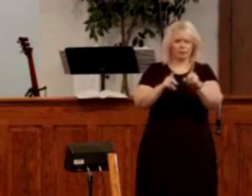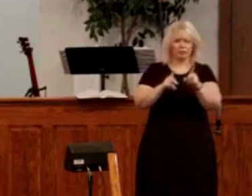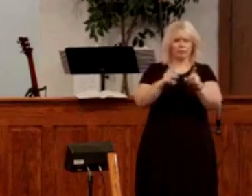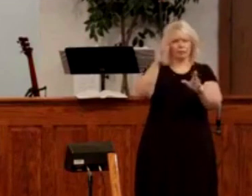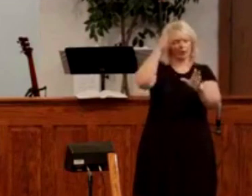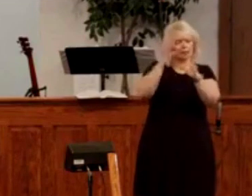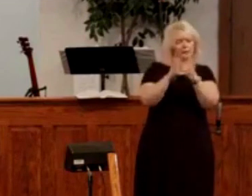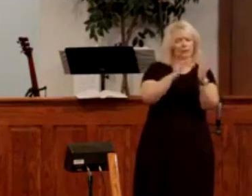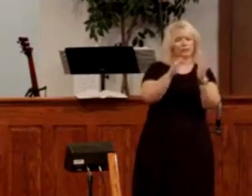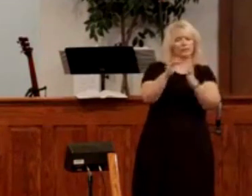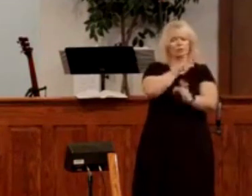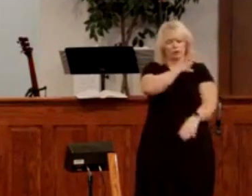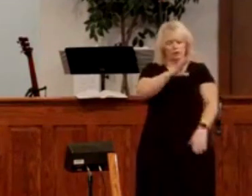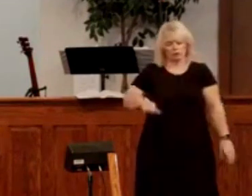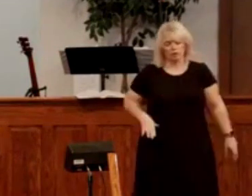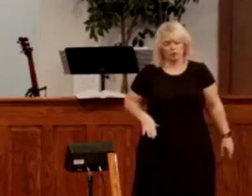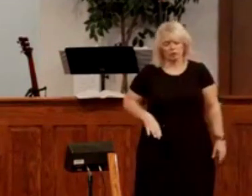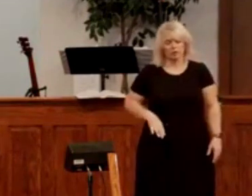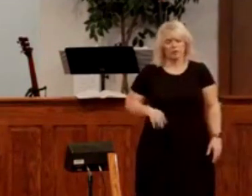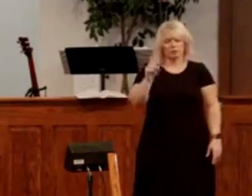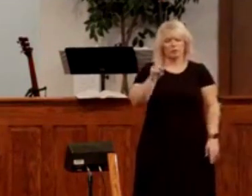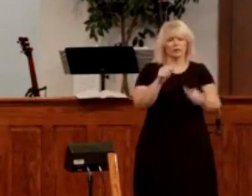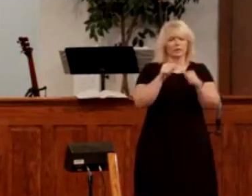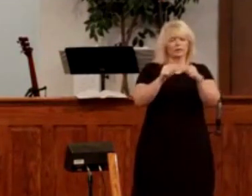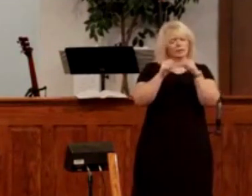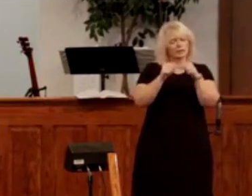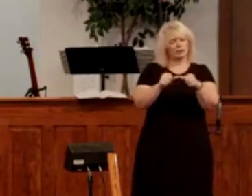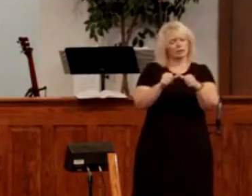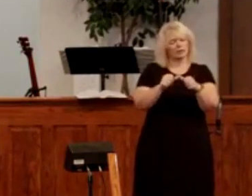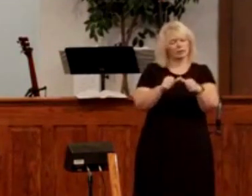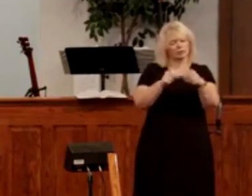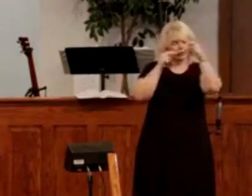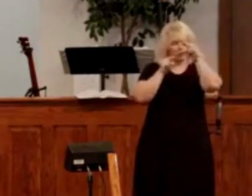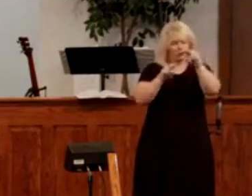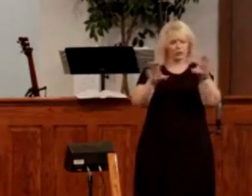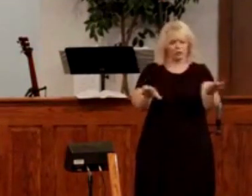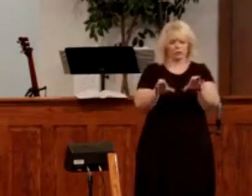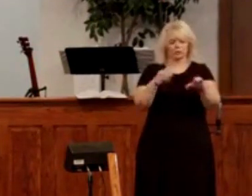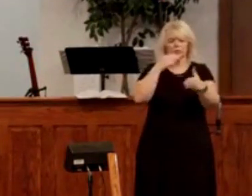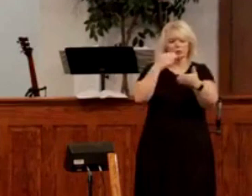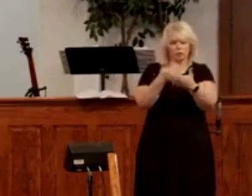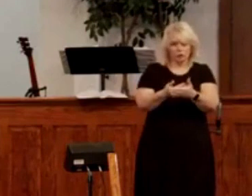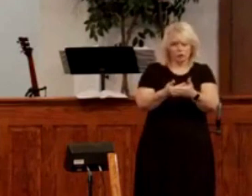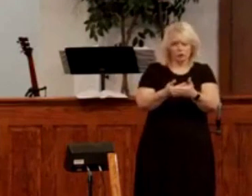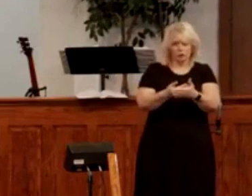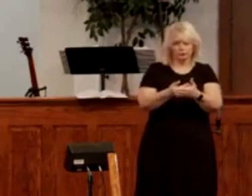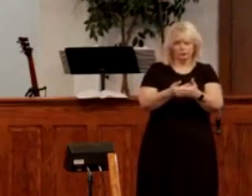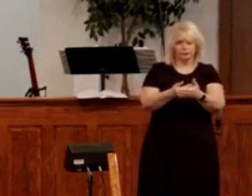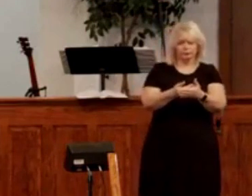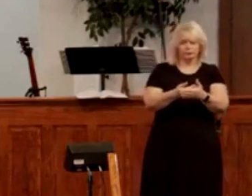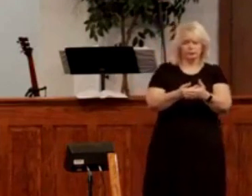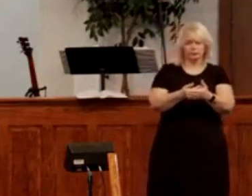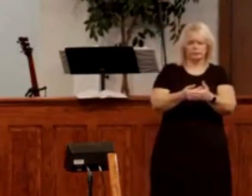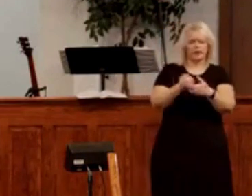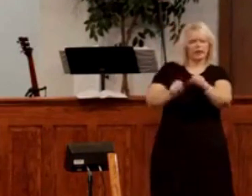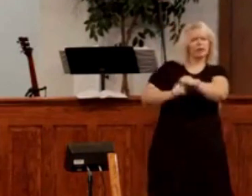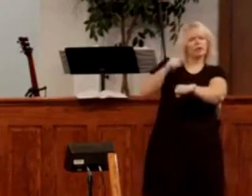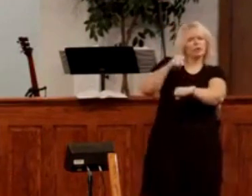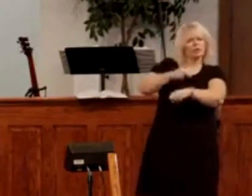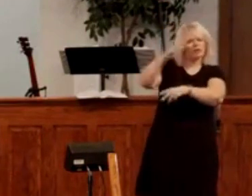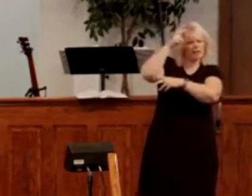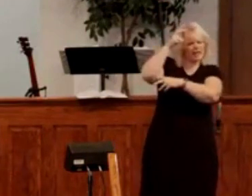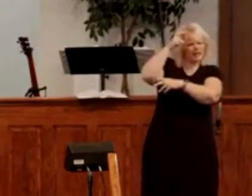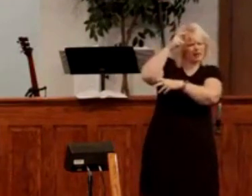must still continue to look for opportunities to do good. Why? How do you overcome evil? With more evil? No,